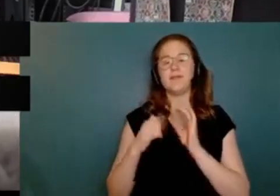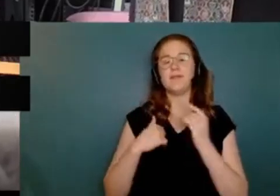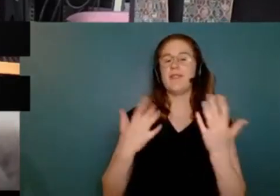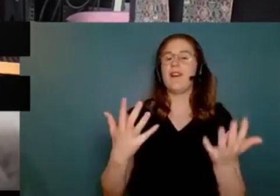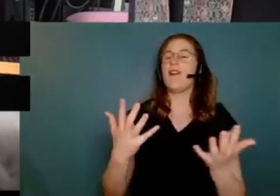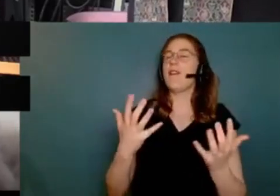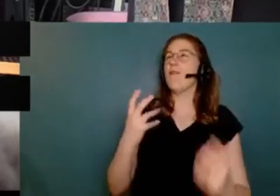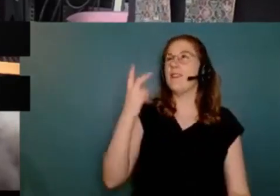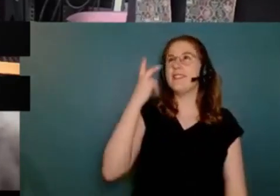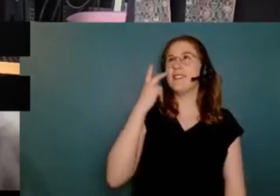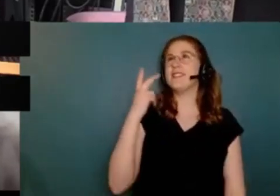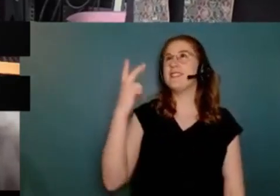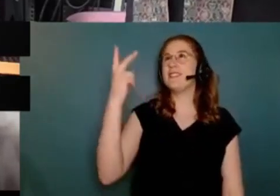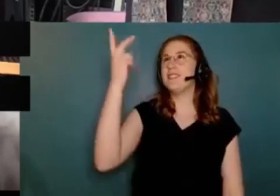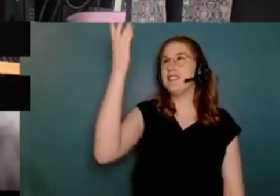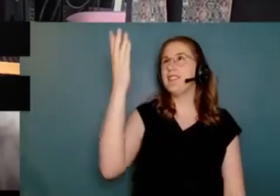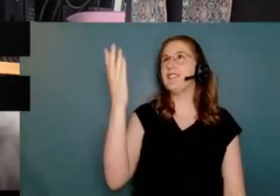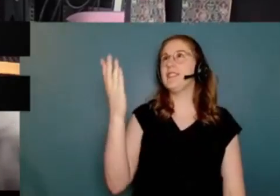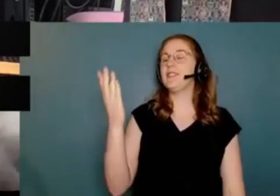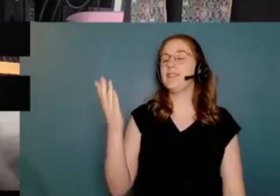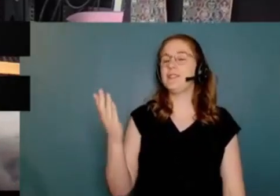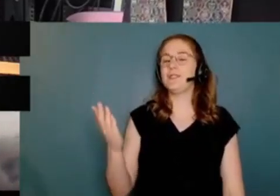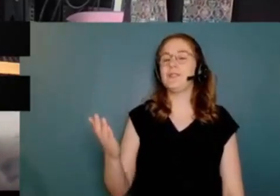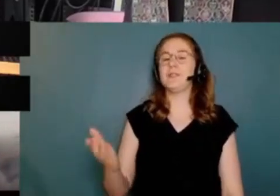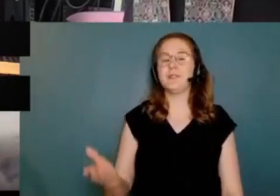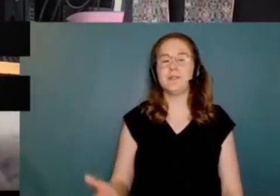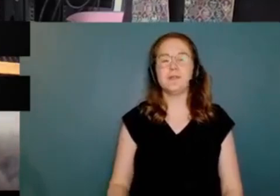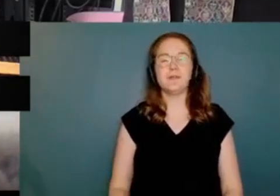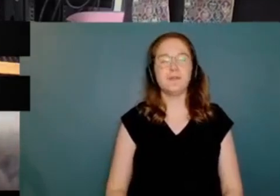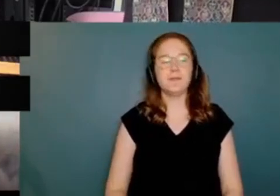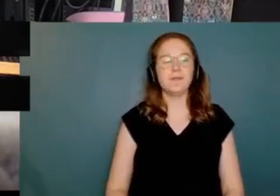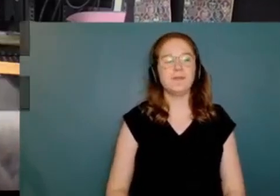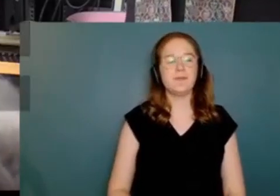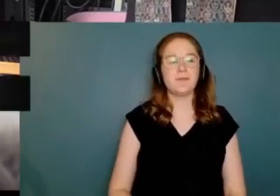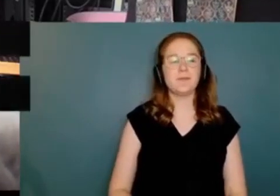you. I want to see you.